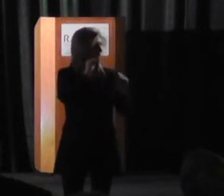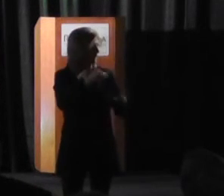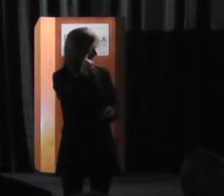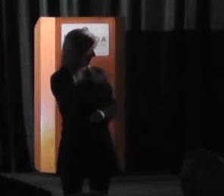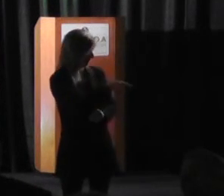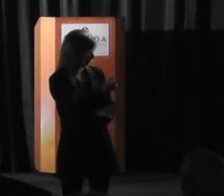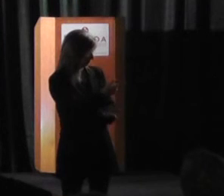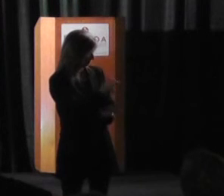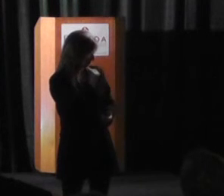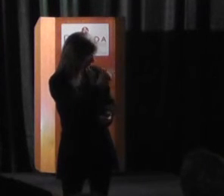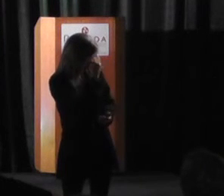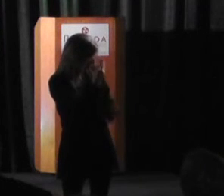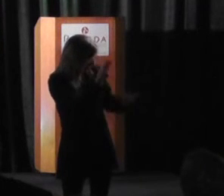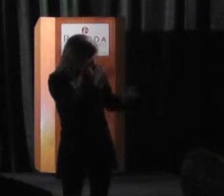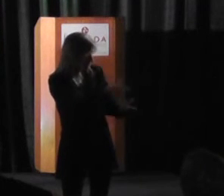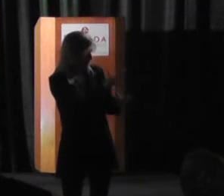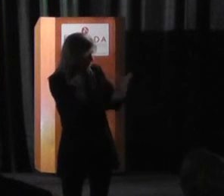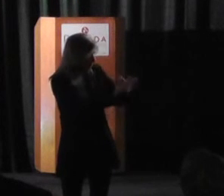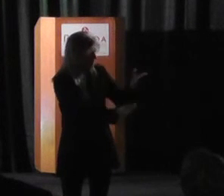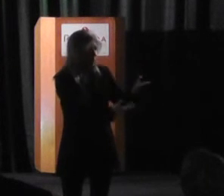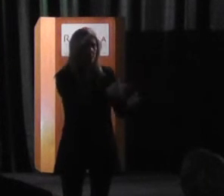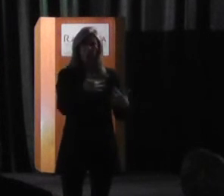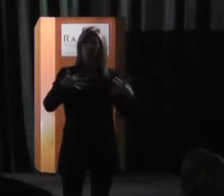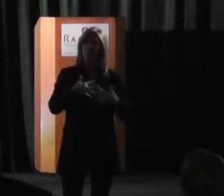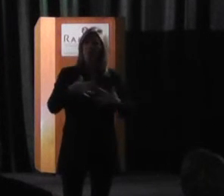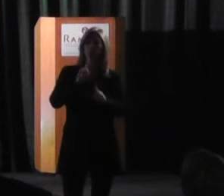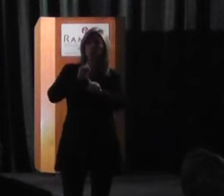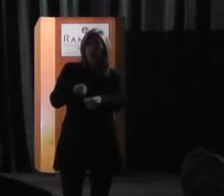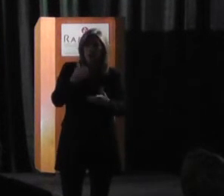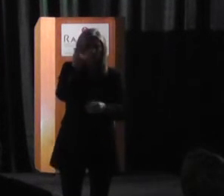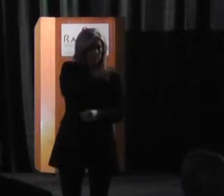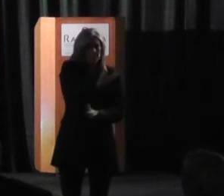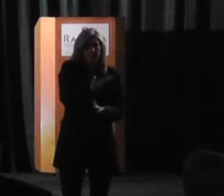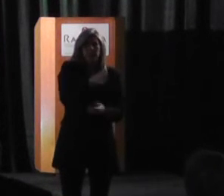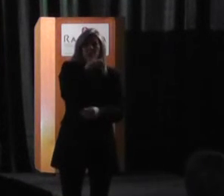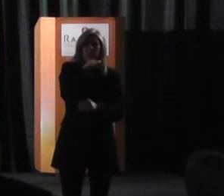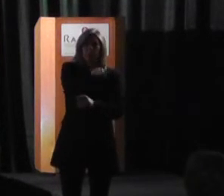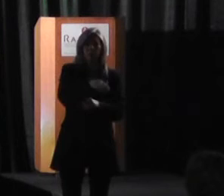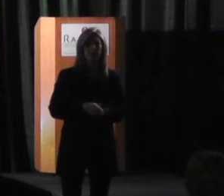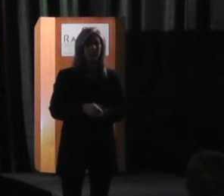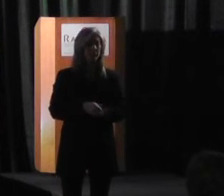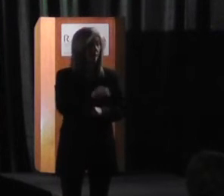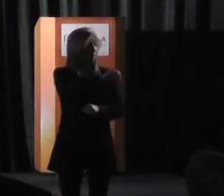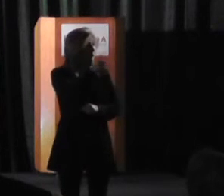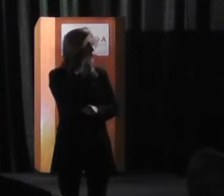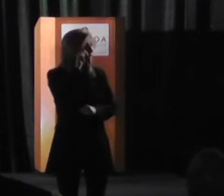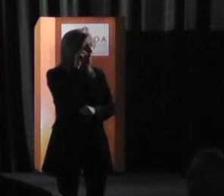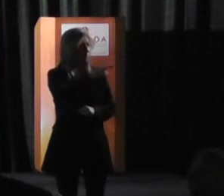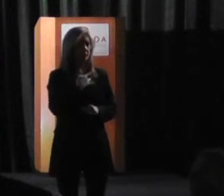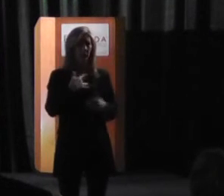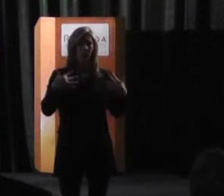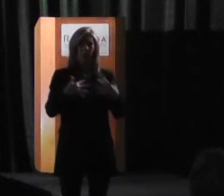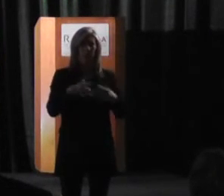because her boss tells her she has to, and that she wouldn't be able to get a job anywhere else because she stutters. But I hope I haven't